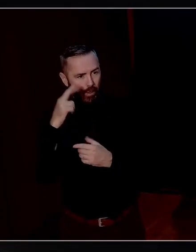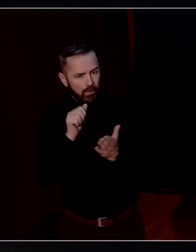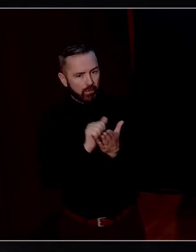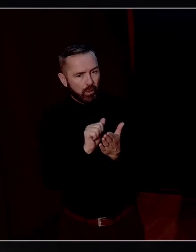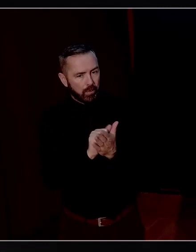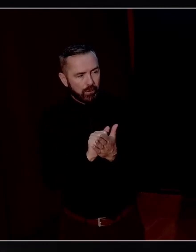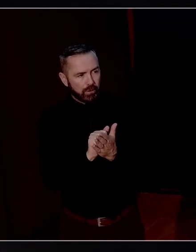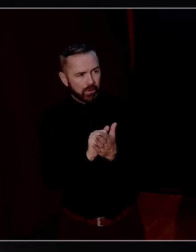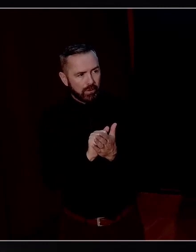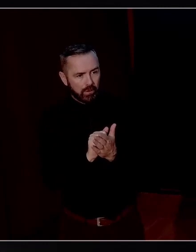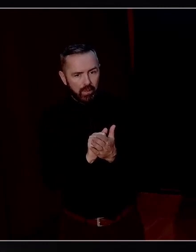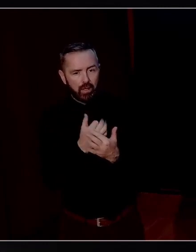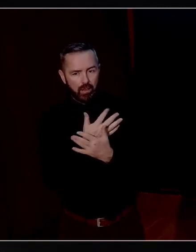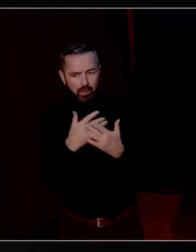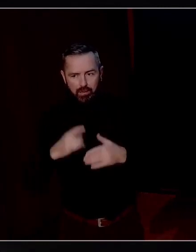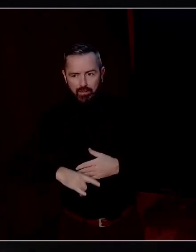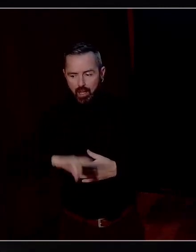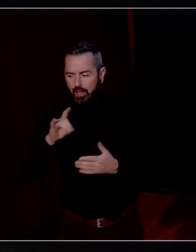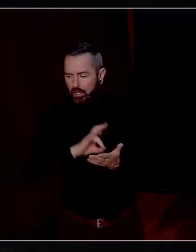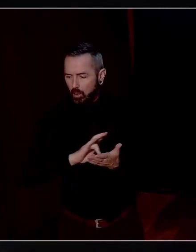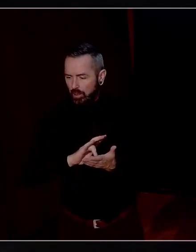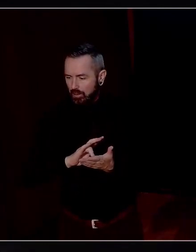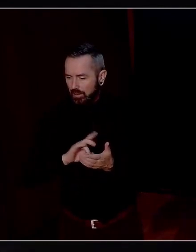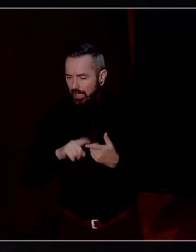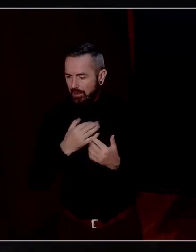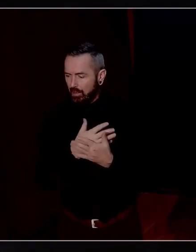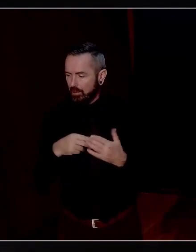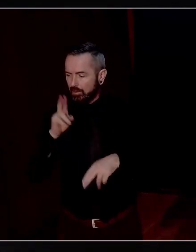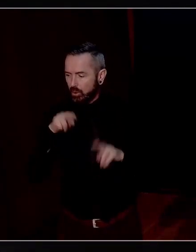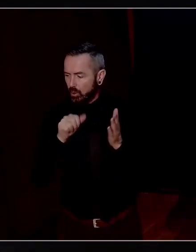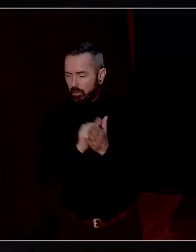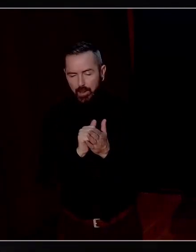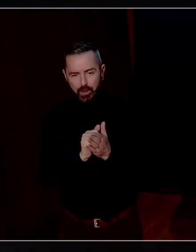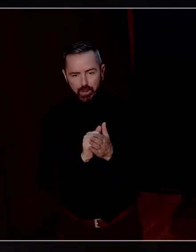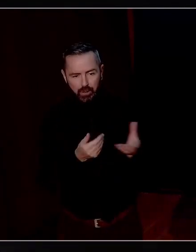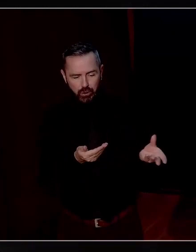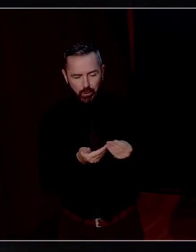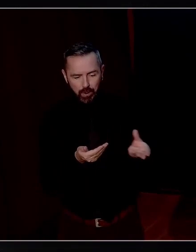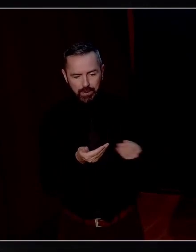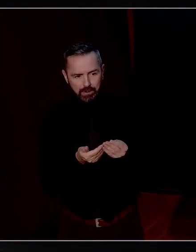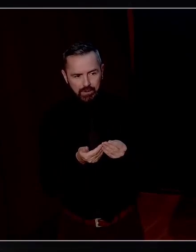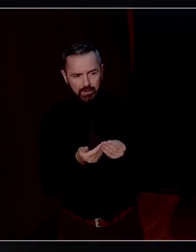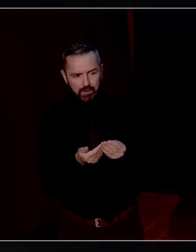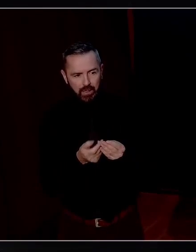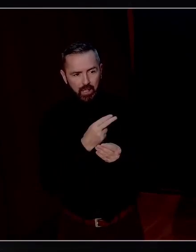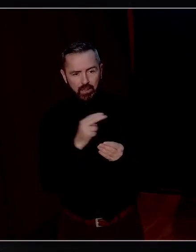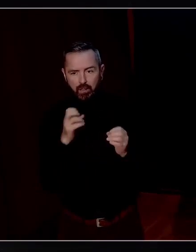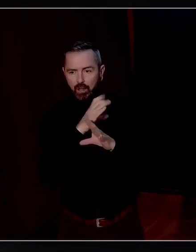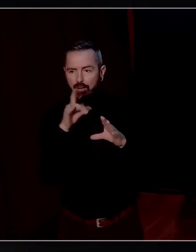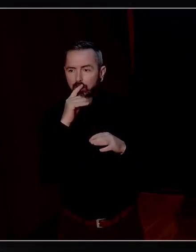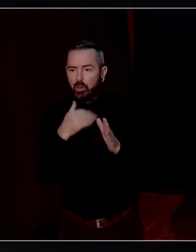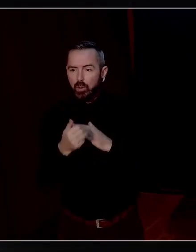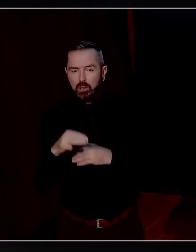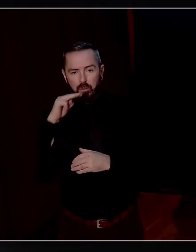many of a very high quality, and also many newspaper supplements. Less obvious maybe, but of enormous importance, have